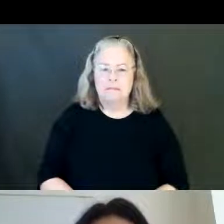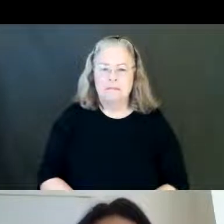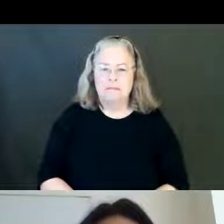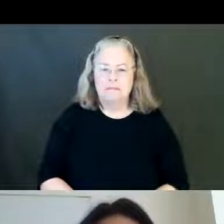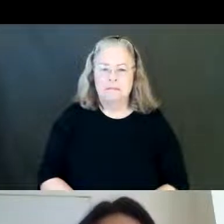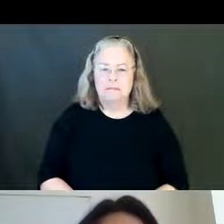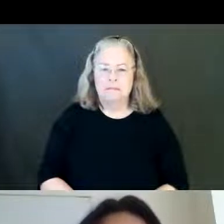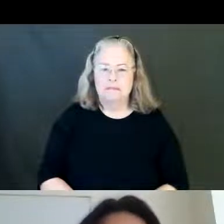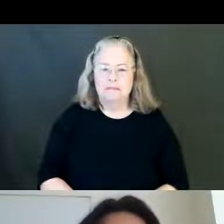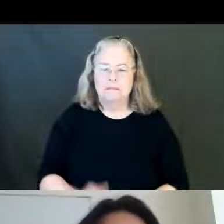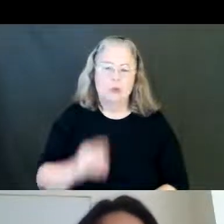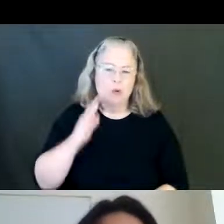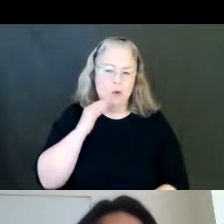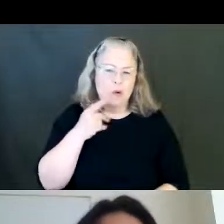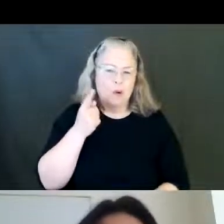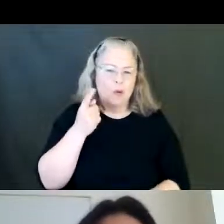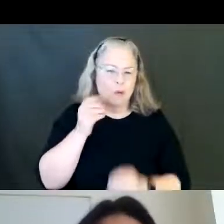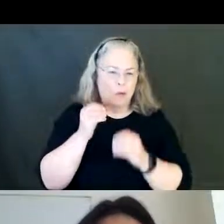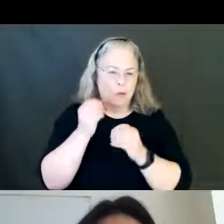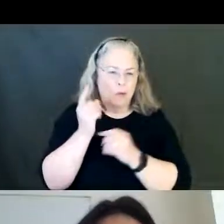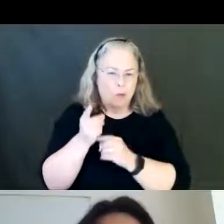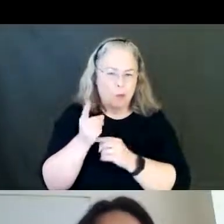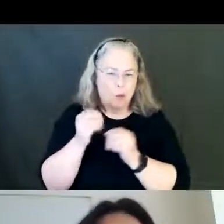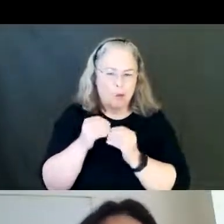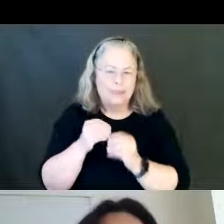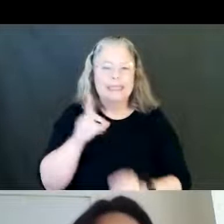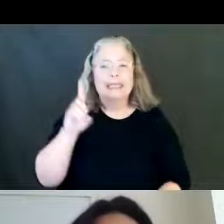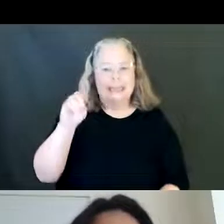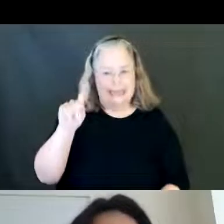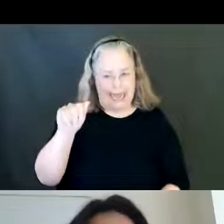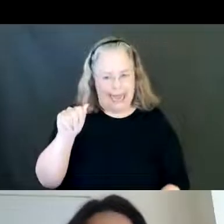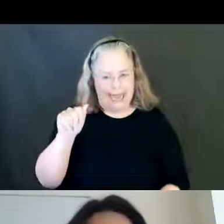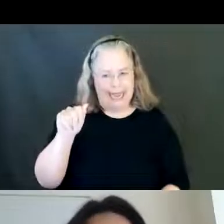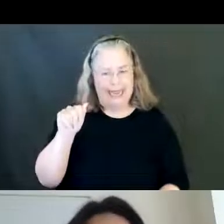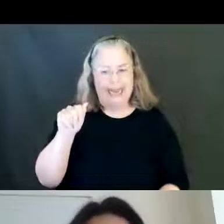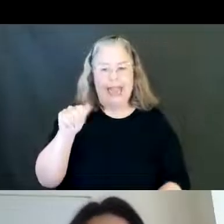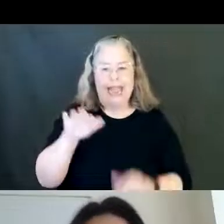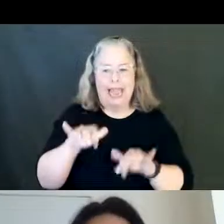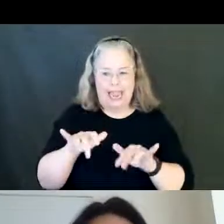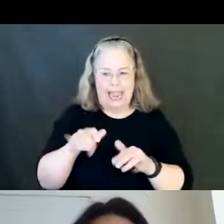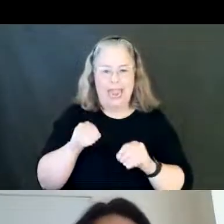We'll give this just a couple more moments. Data entry.